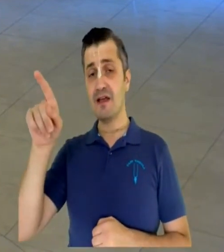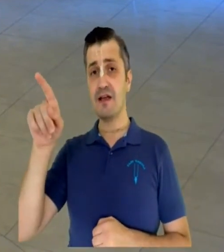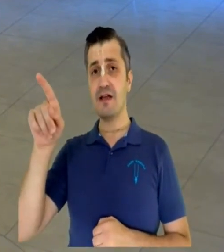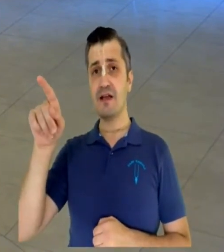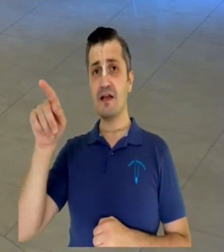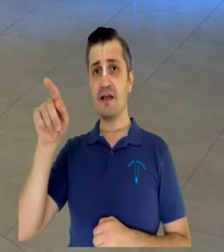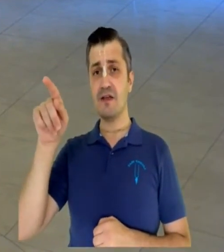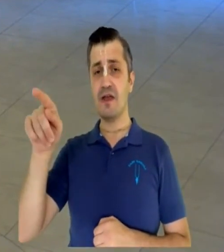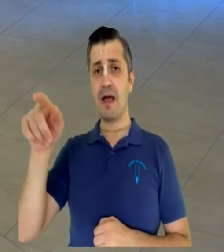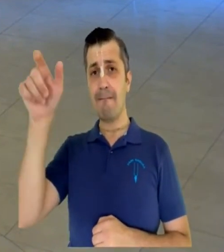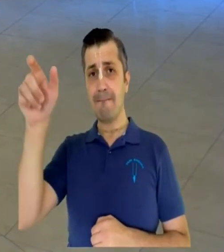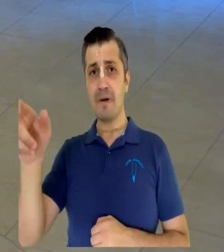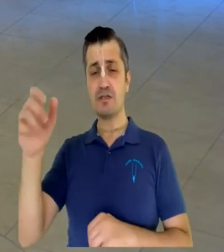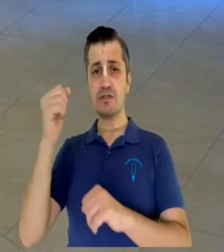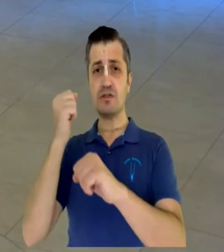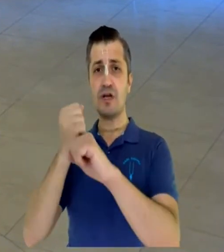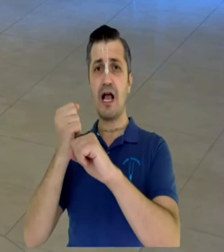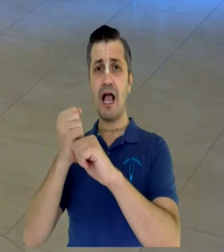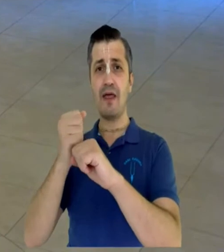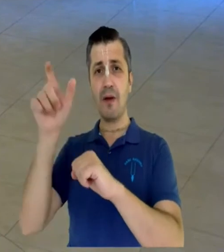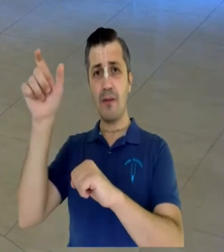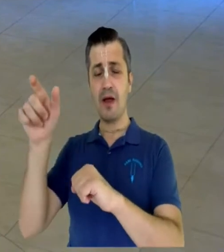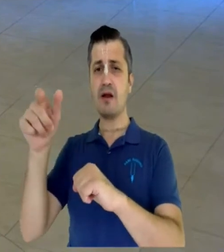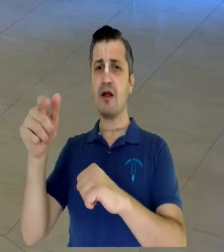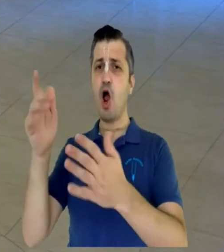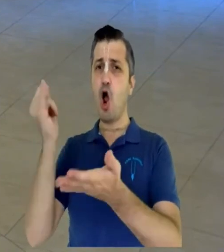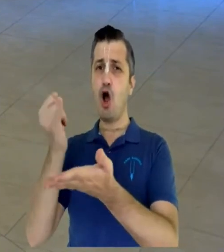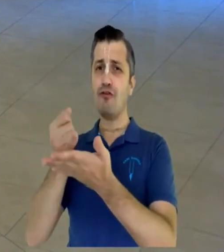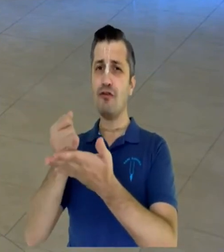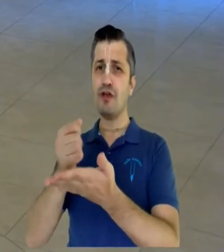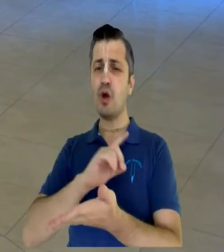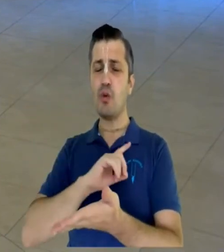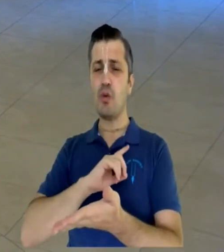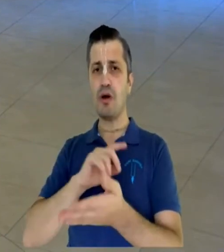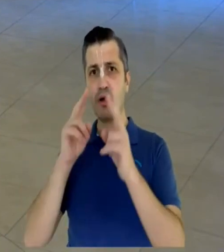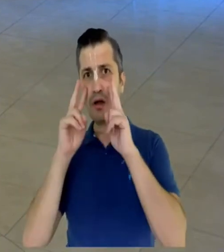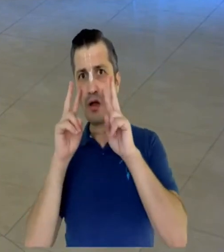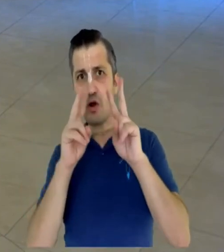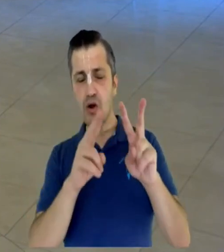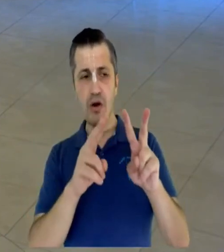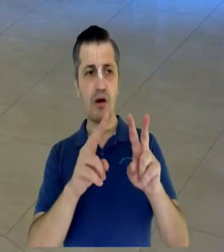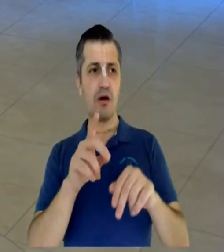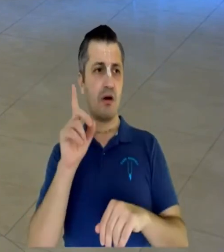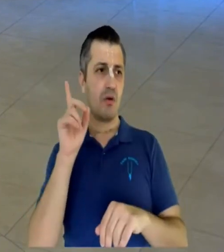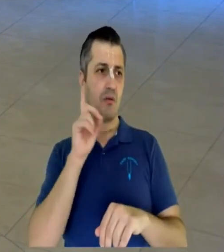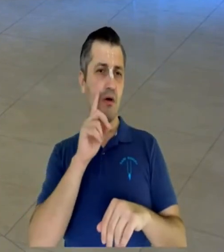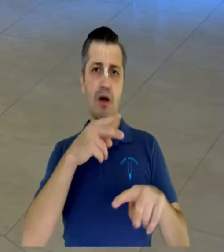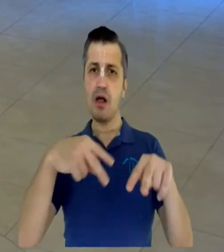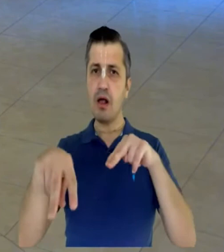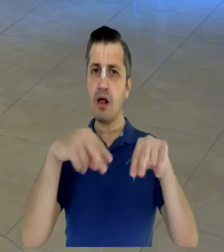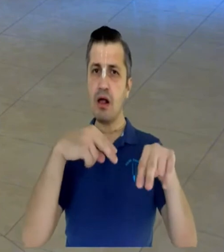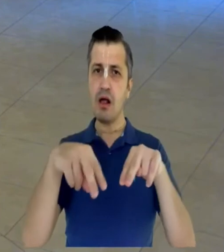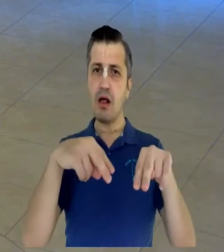dancing with the heavenly apsaras, which is like the heavenly damsels, and he was glorifying the demigods rather than the